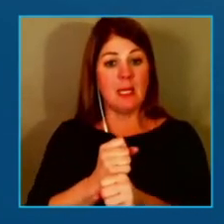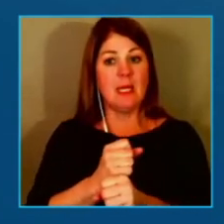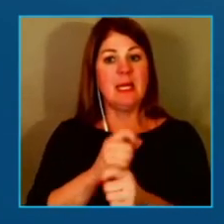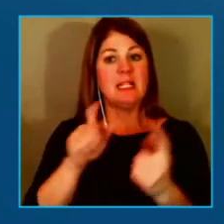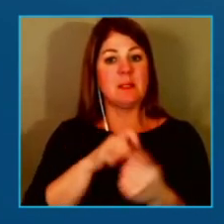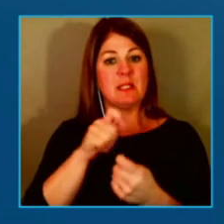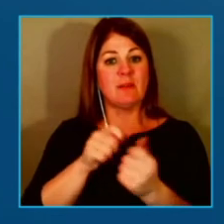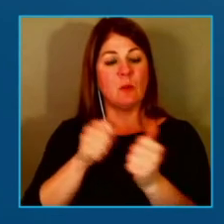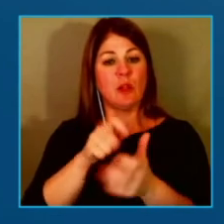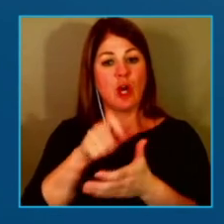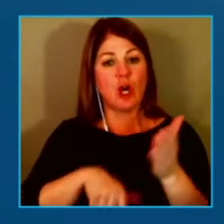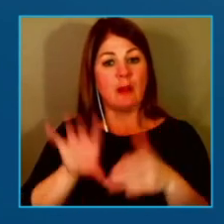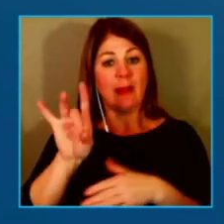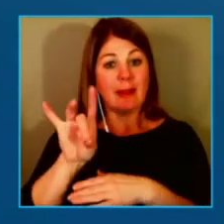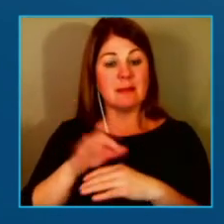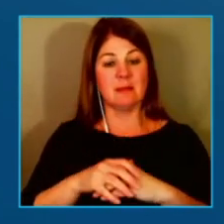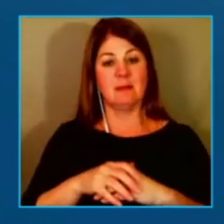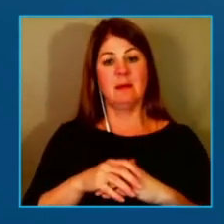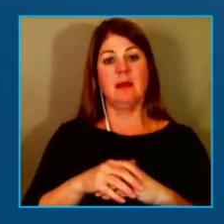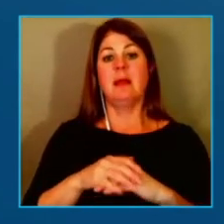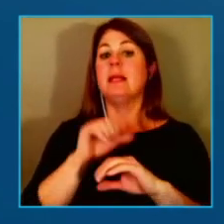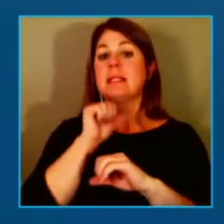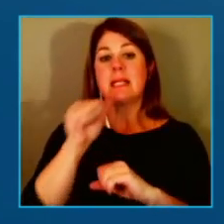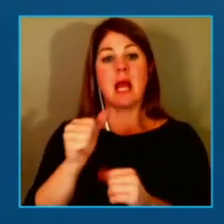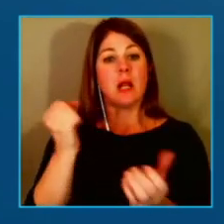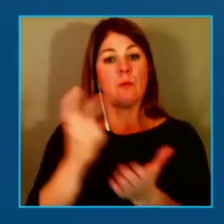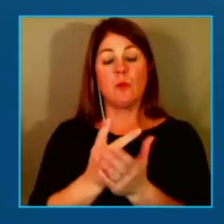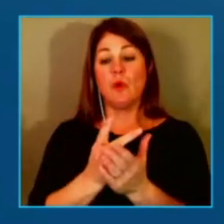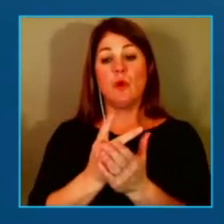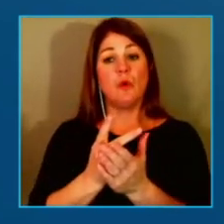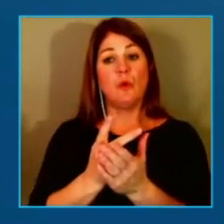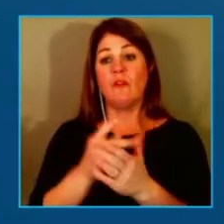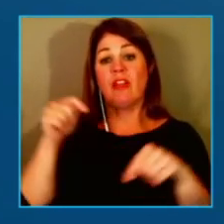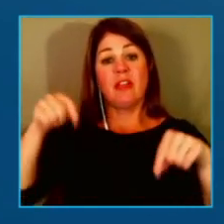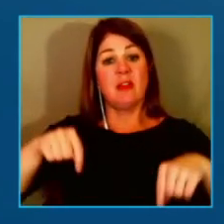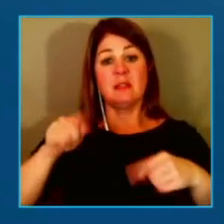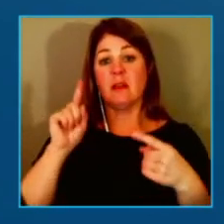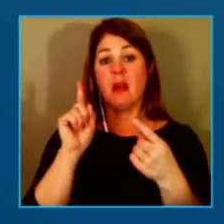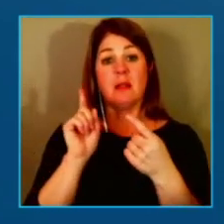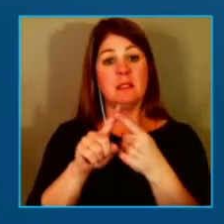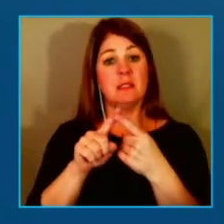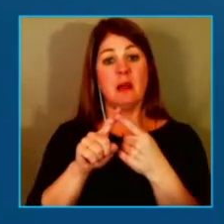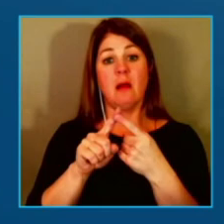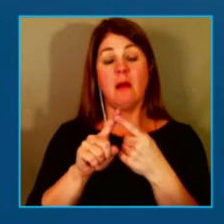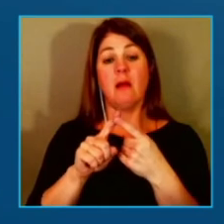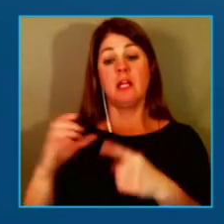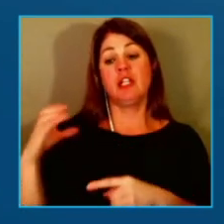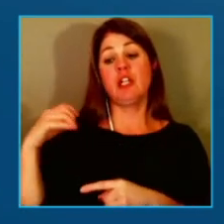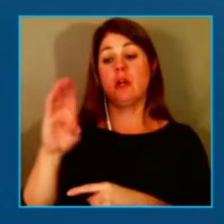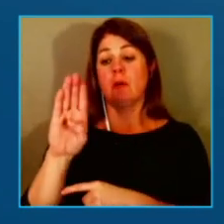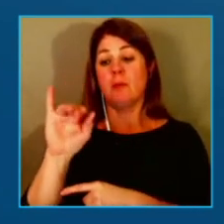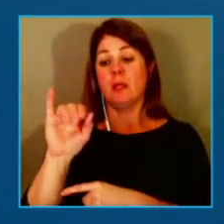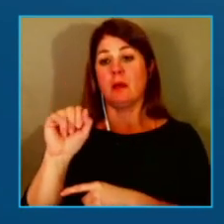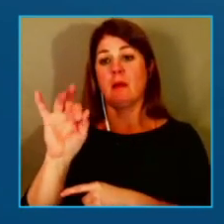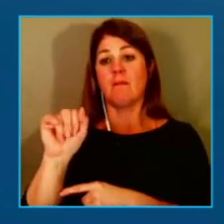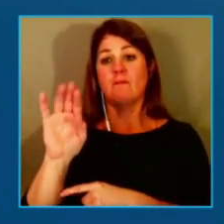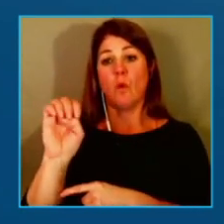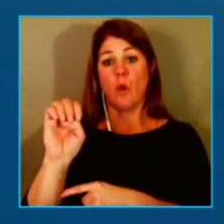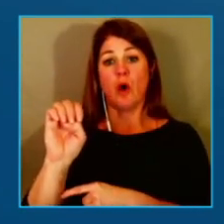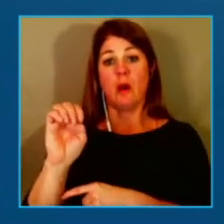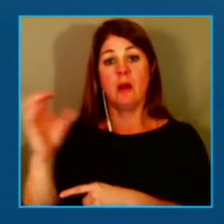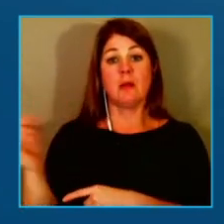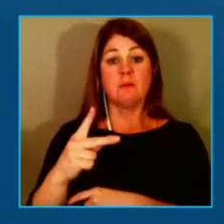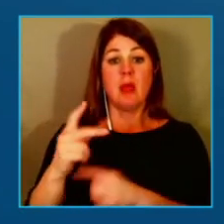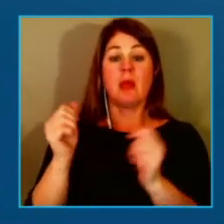this committee not approve until Ms. Biafor, Chair Biafor, comes back with language that we can all